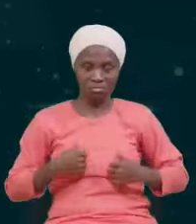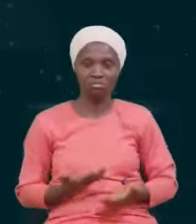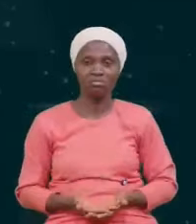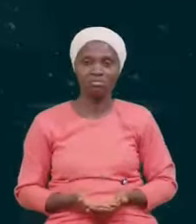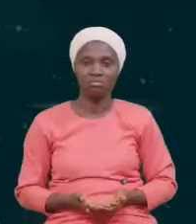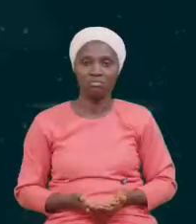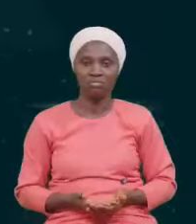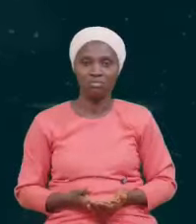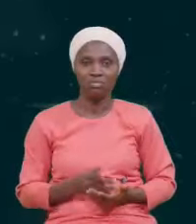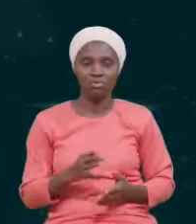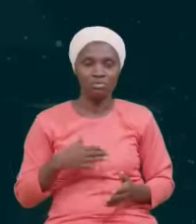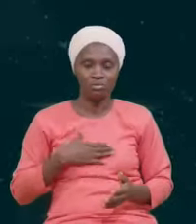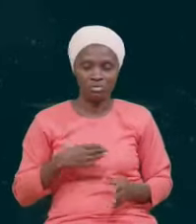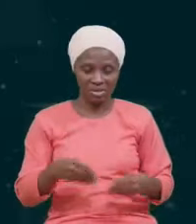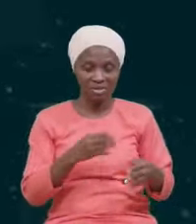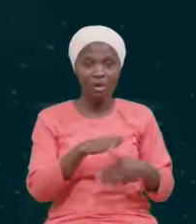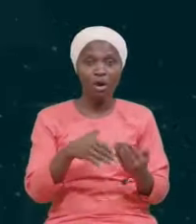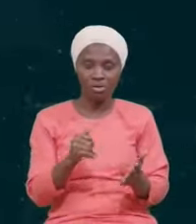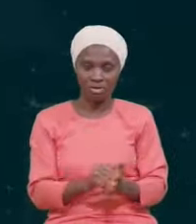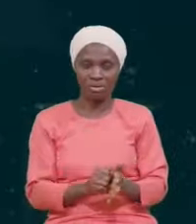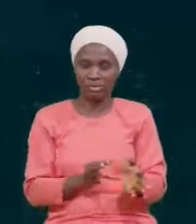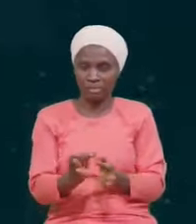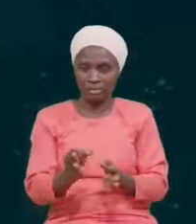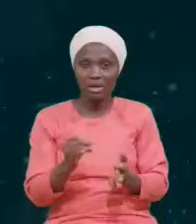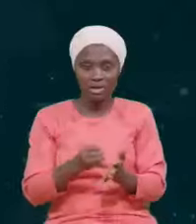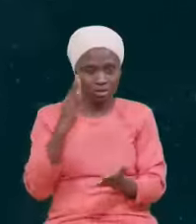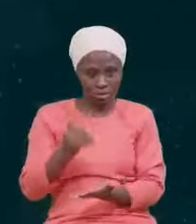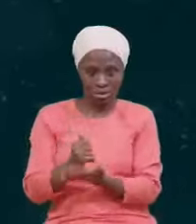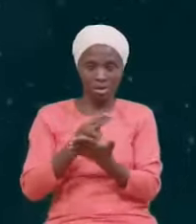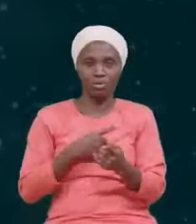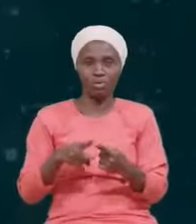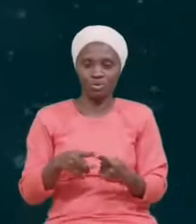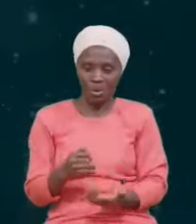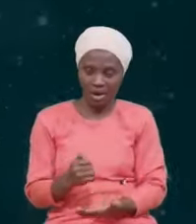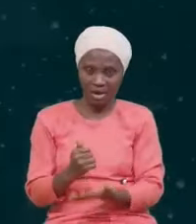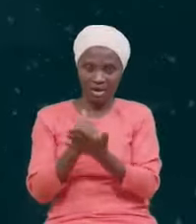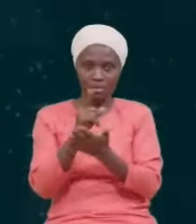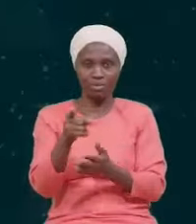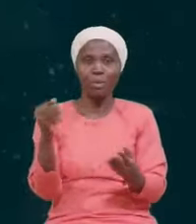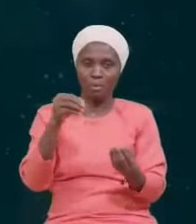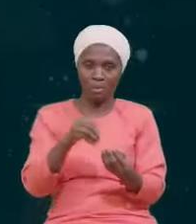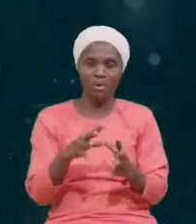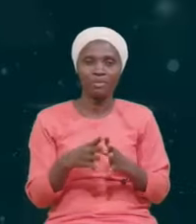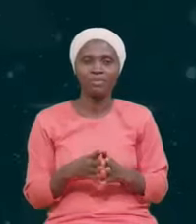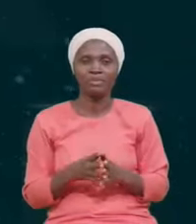Give all that detail. It will help us to be able to help you more.